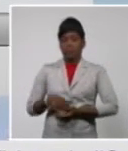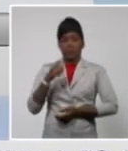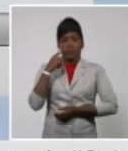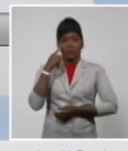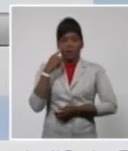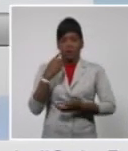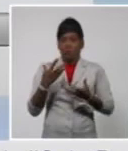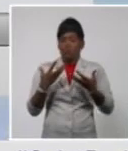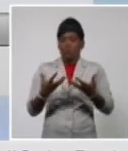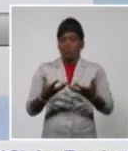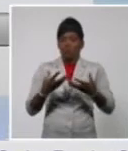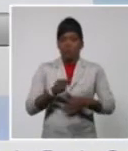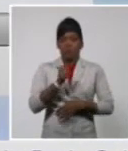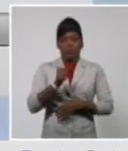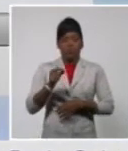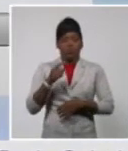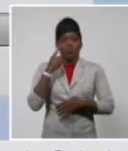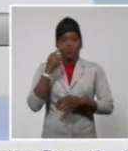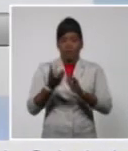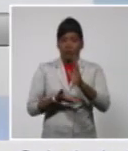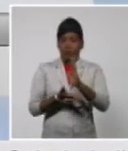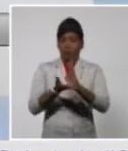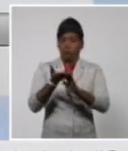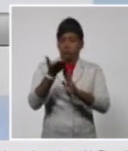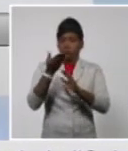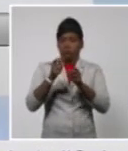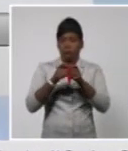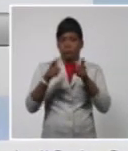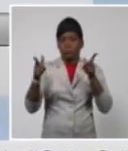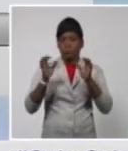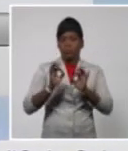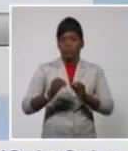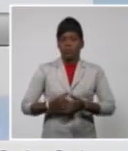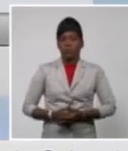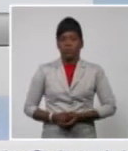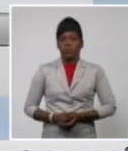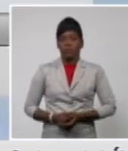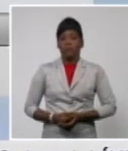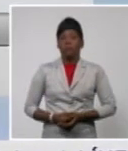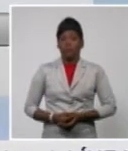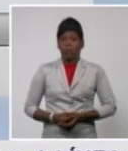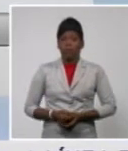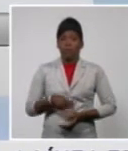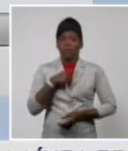1,639 deaths occurred in our region yesterday, for a total of